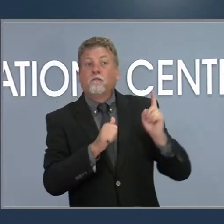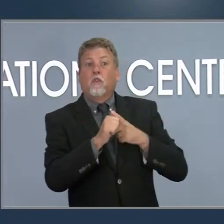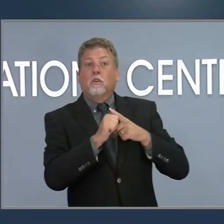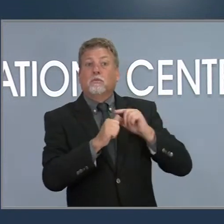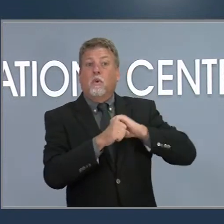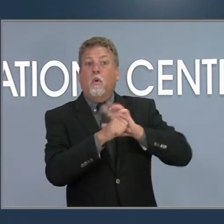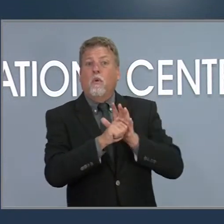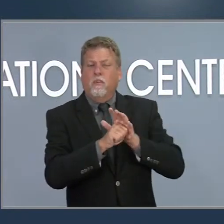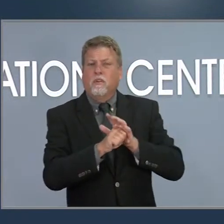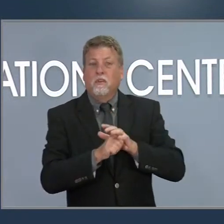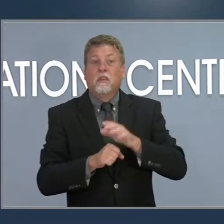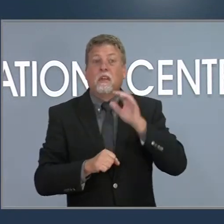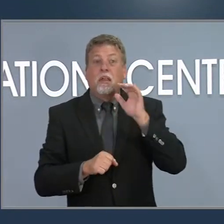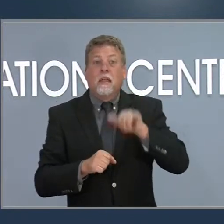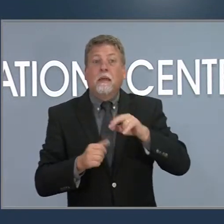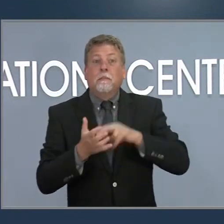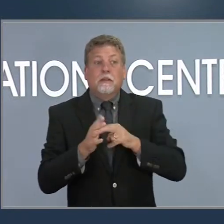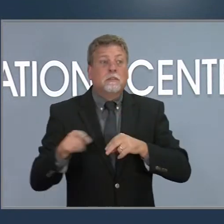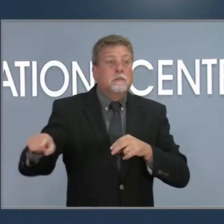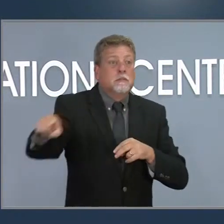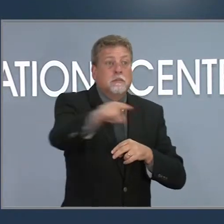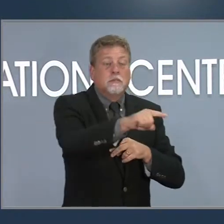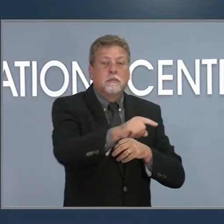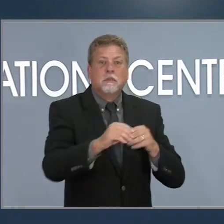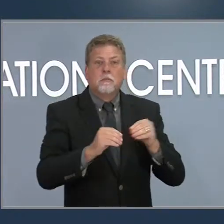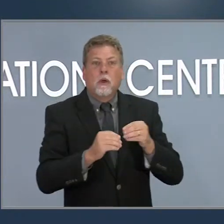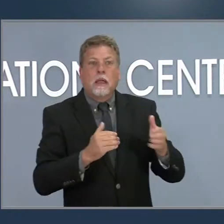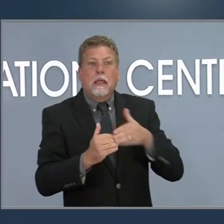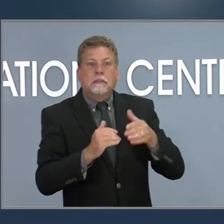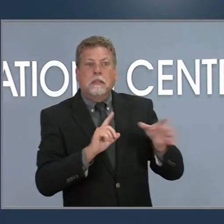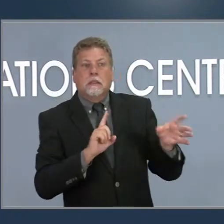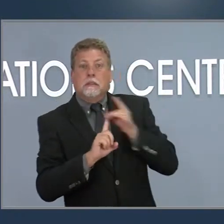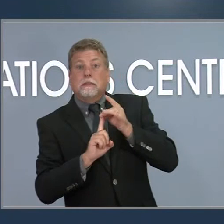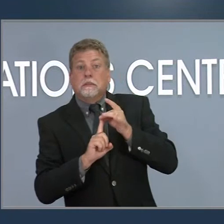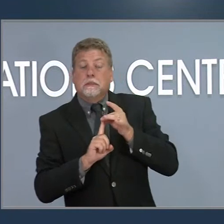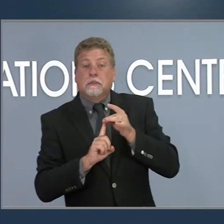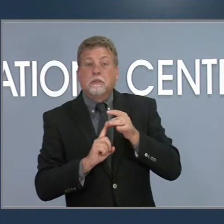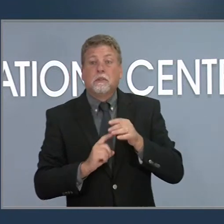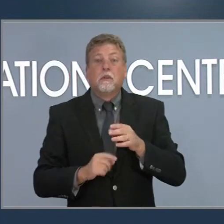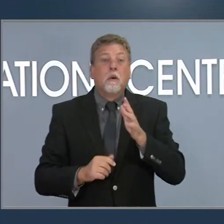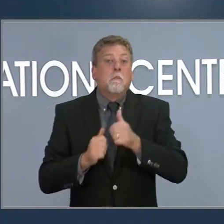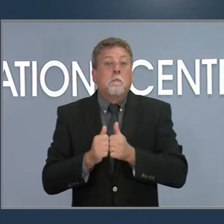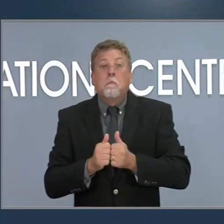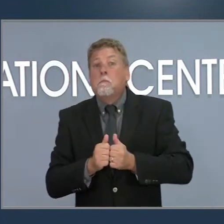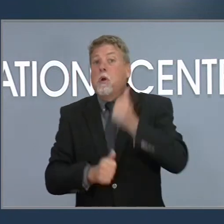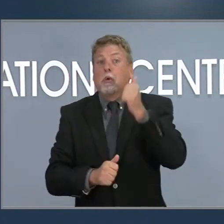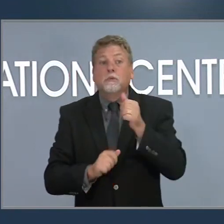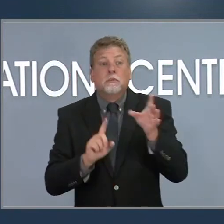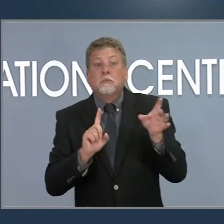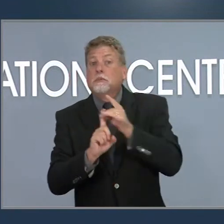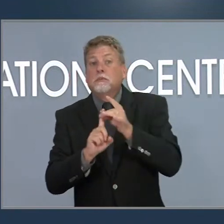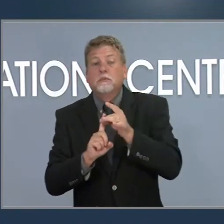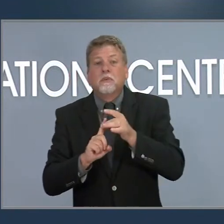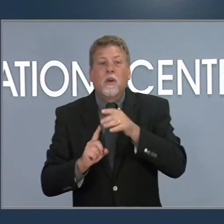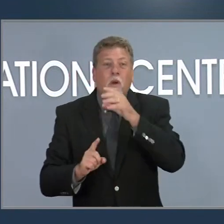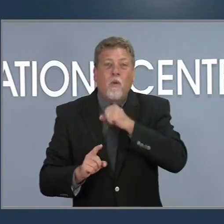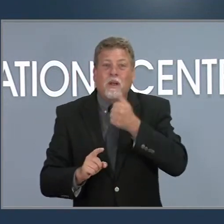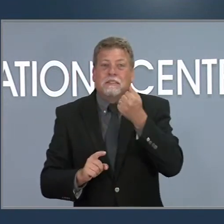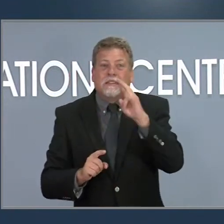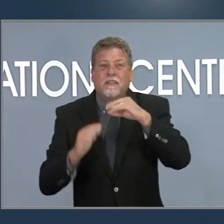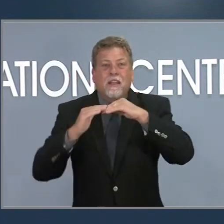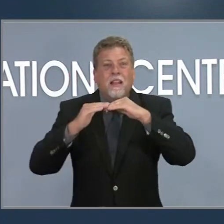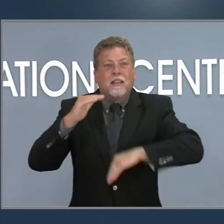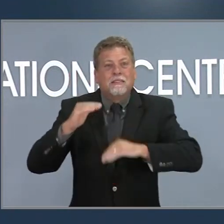vulnerable. Our case rates are highest for children 17 and younger. For the